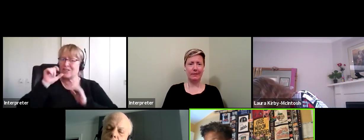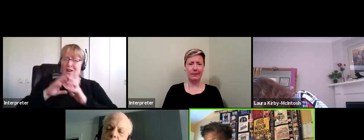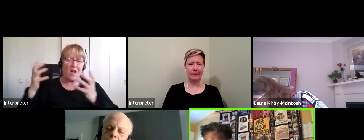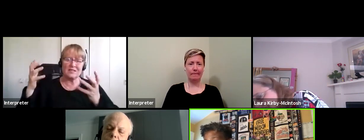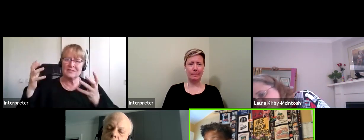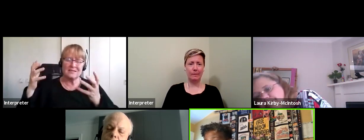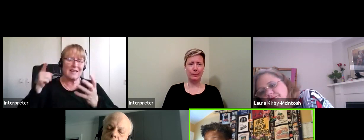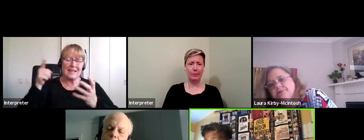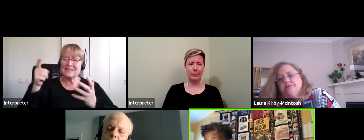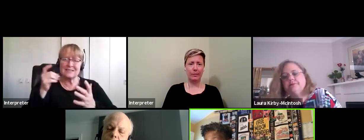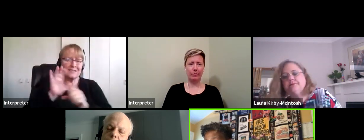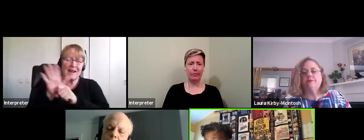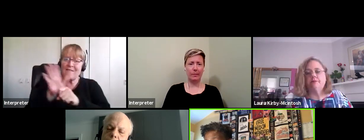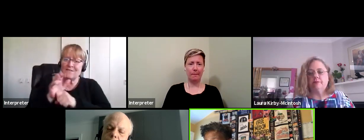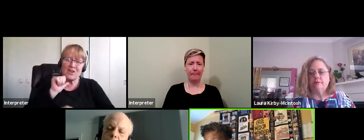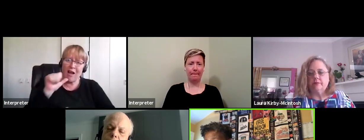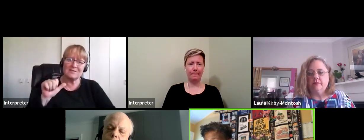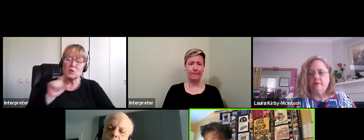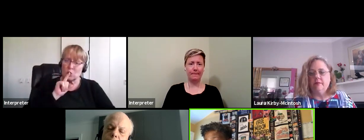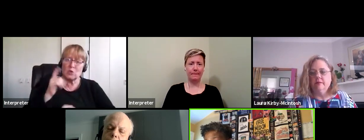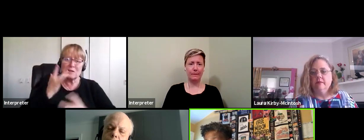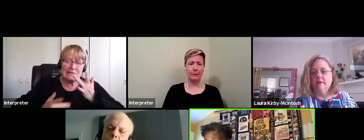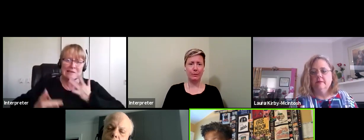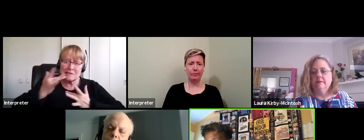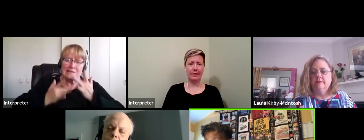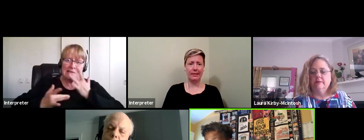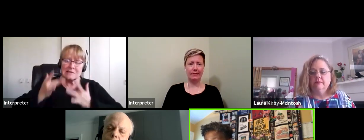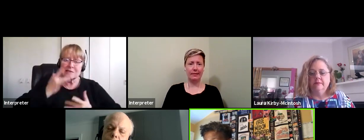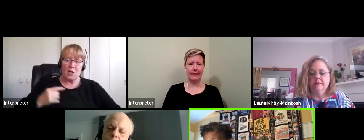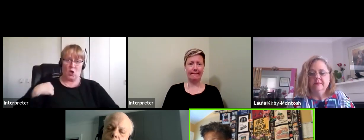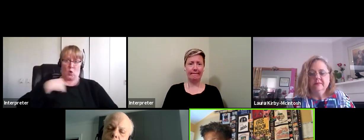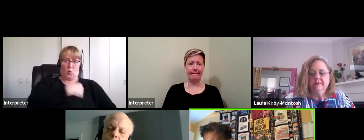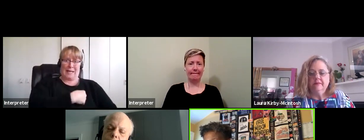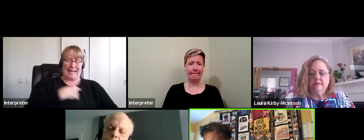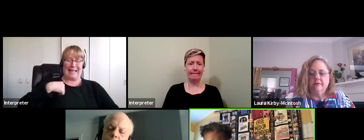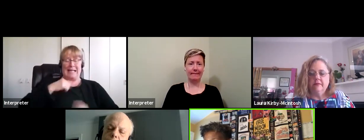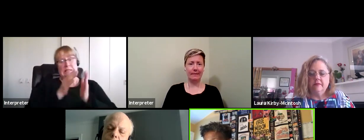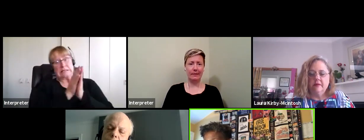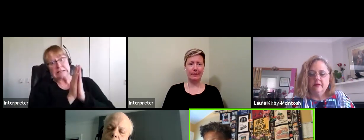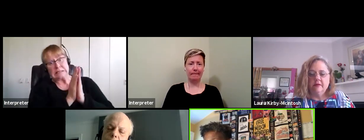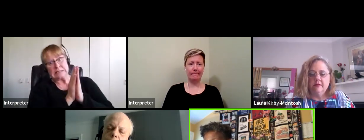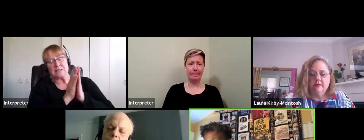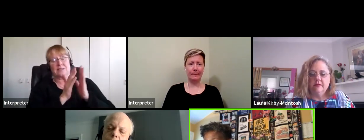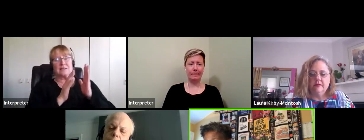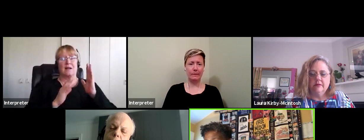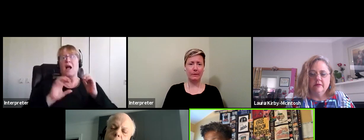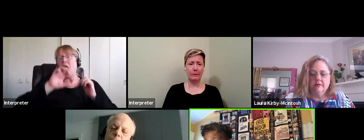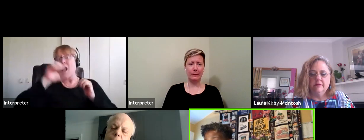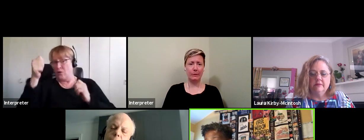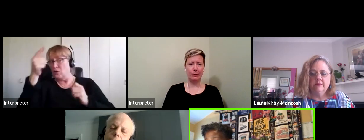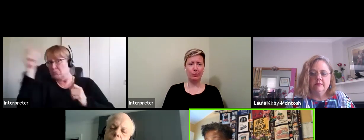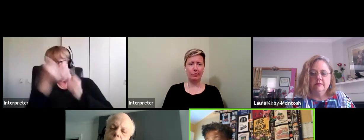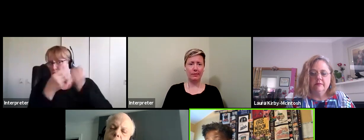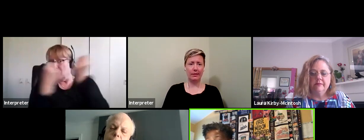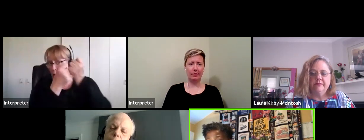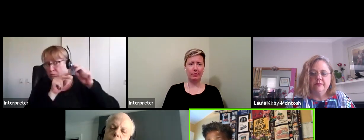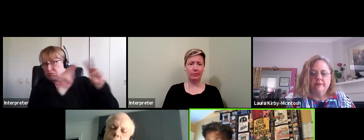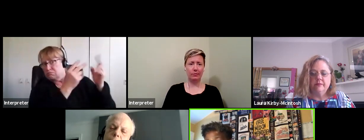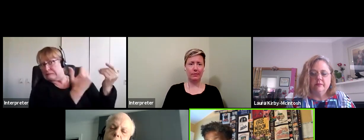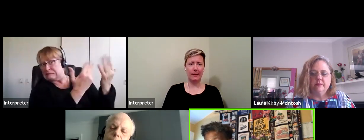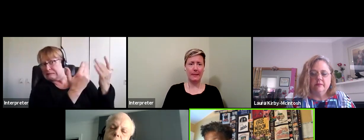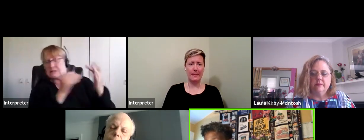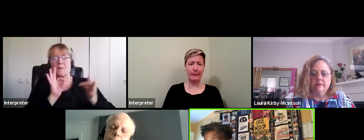is inadequate. And we would, at ISAC, we've asked for and have had others support this view that the